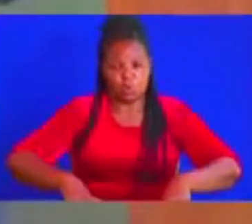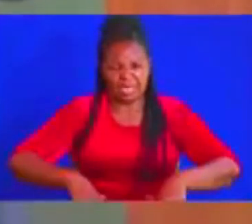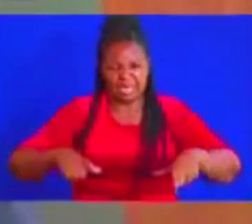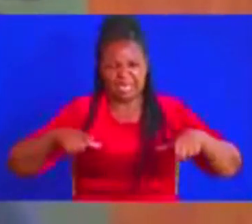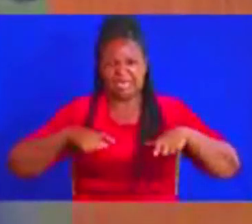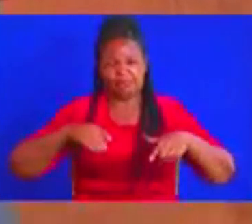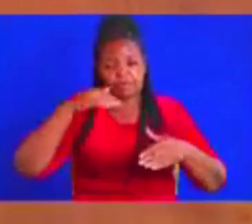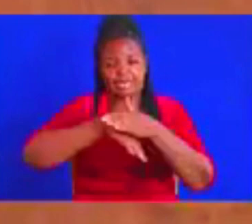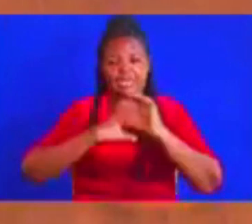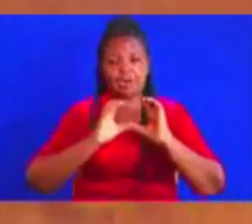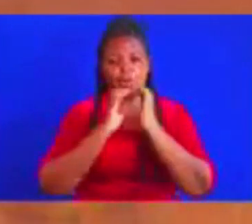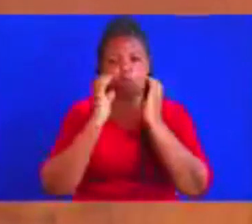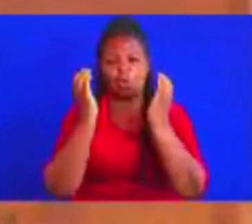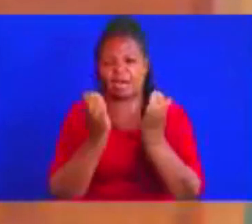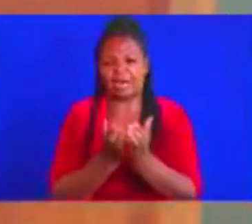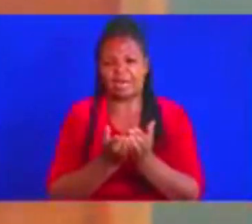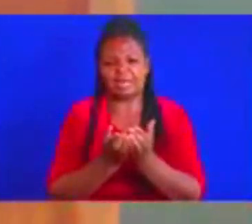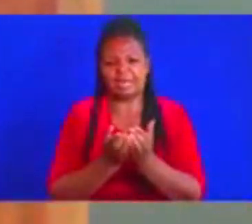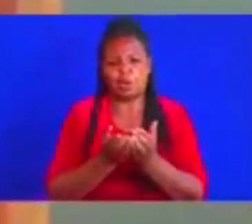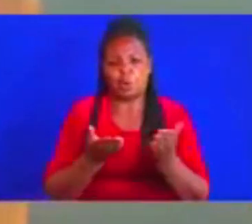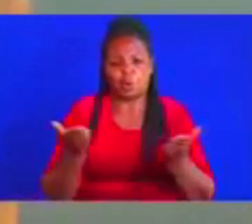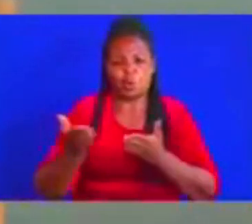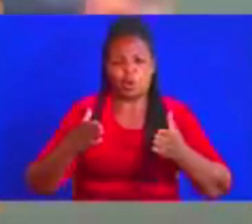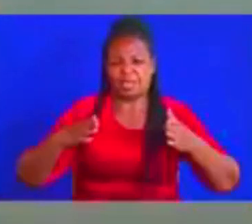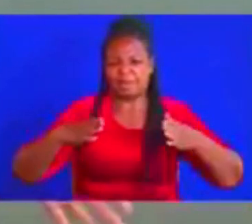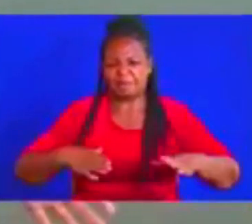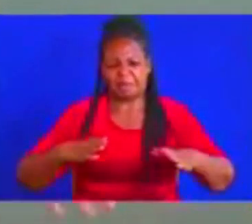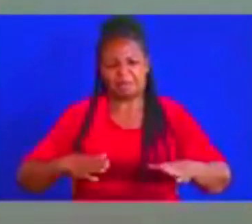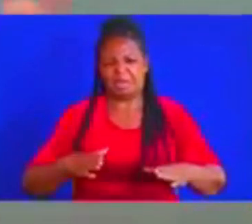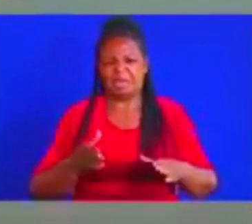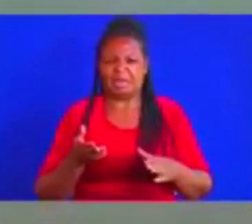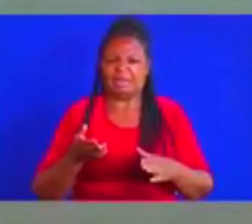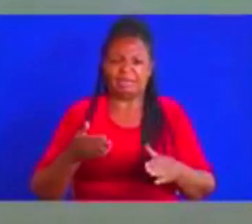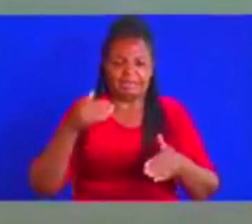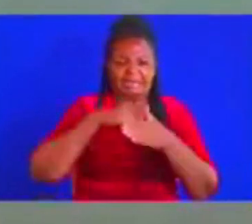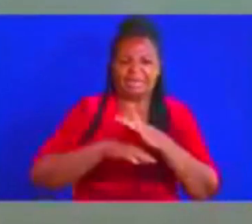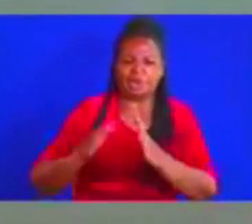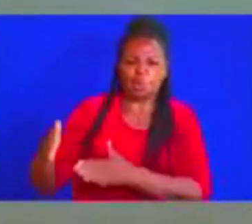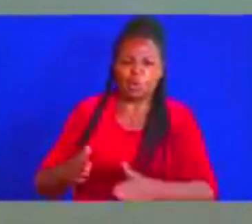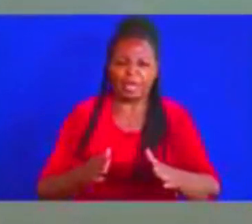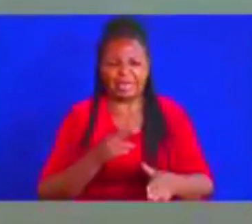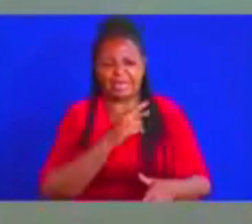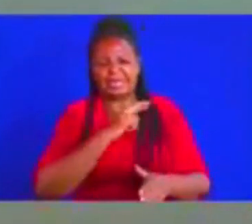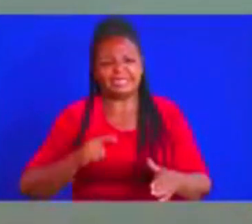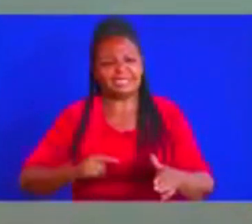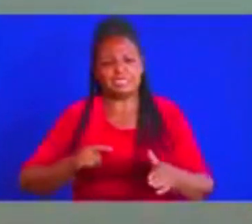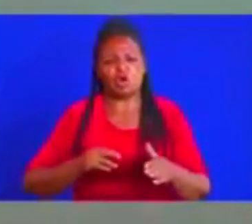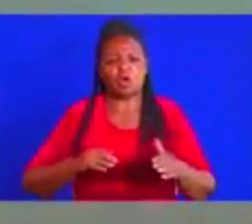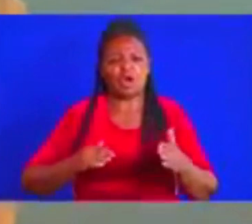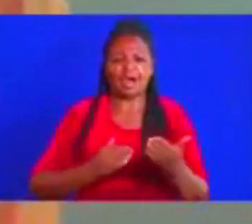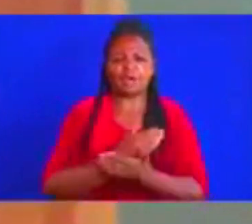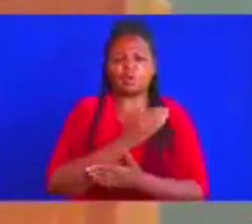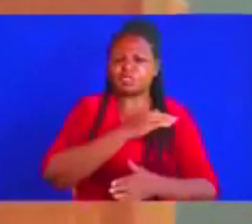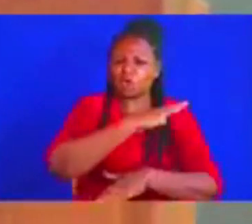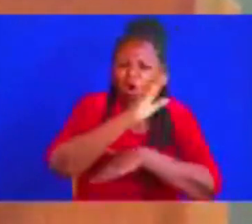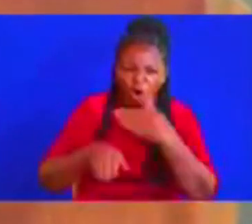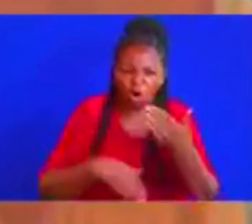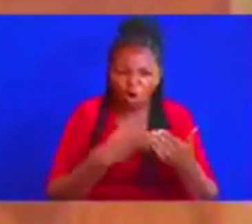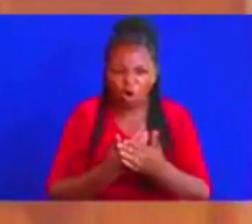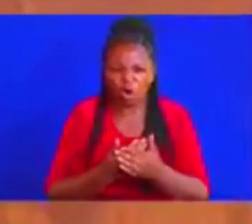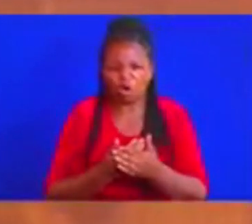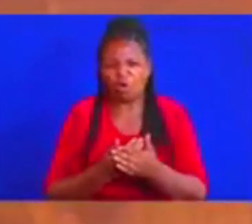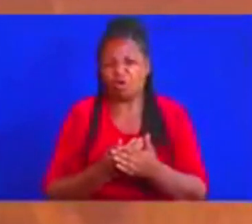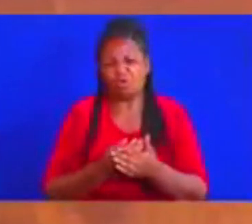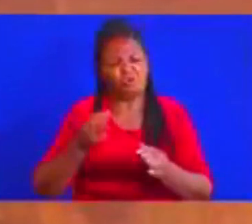people who purport to know God from a religious circle, and then of course across several other, you know,